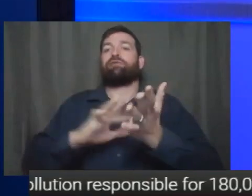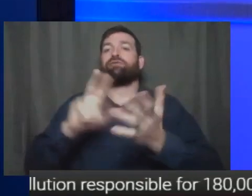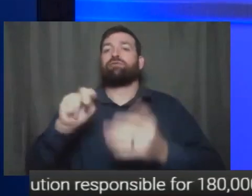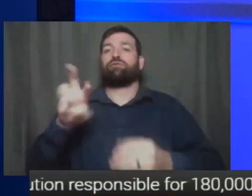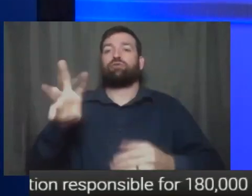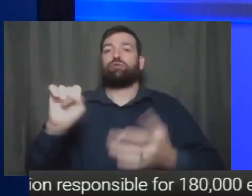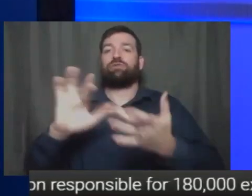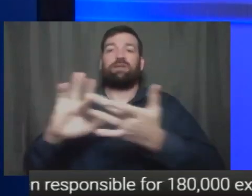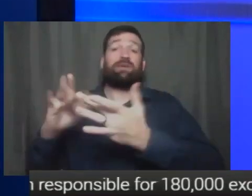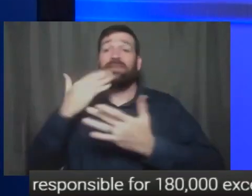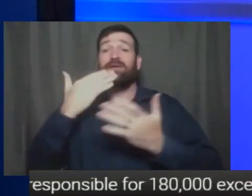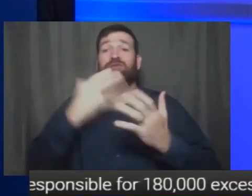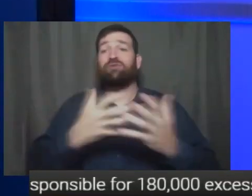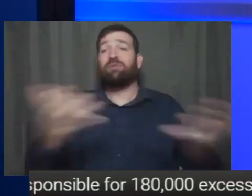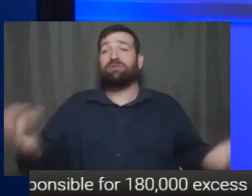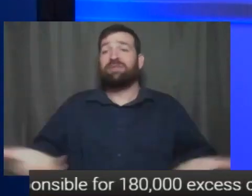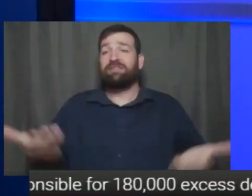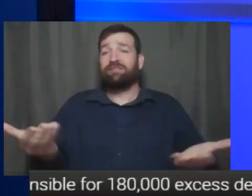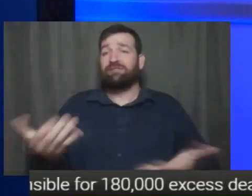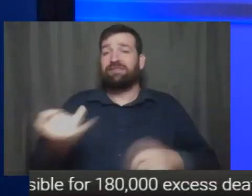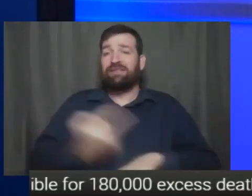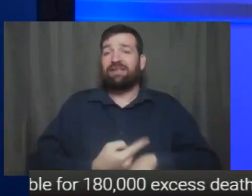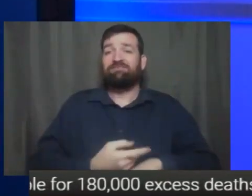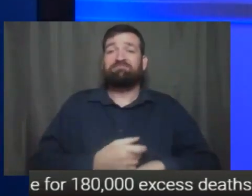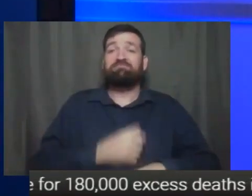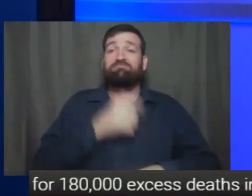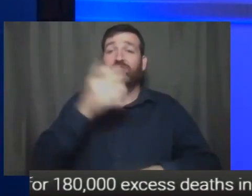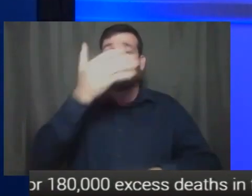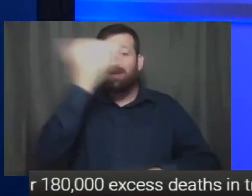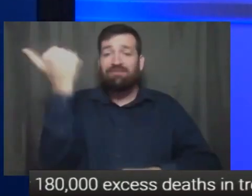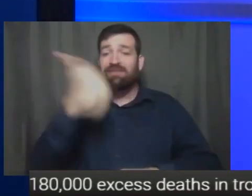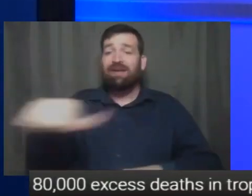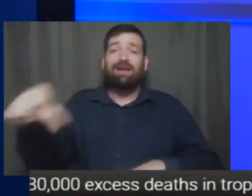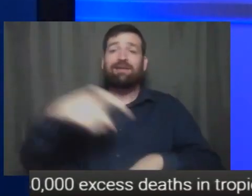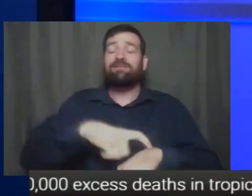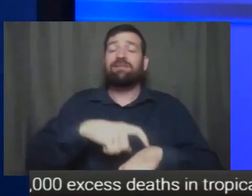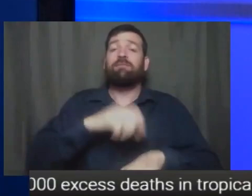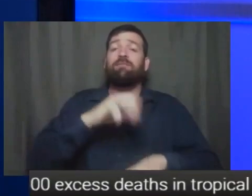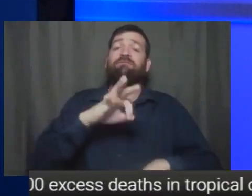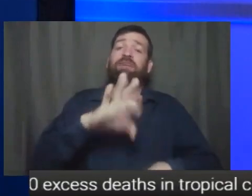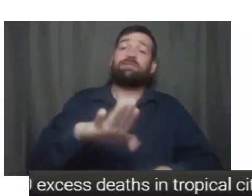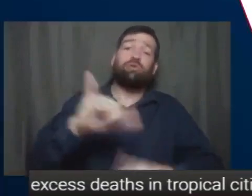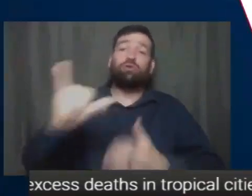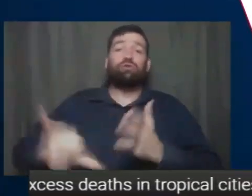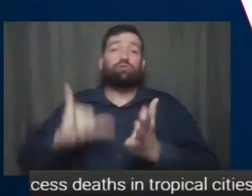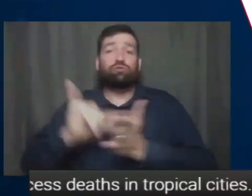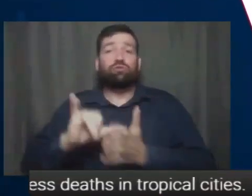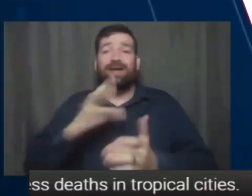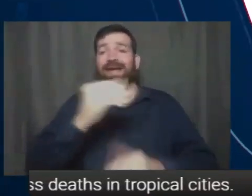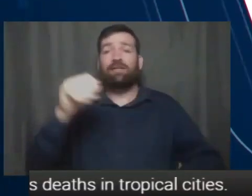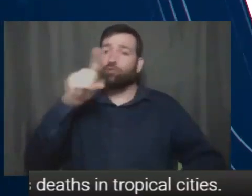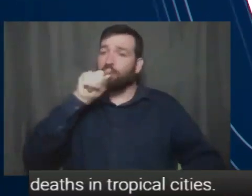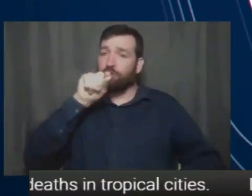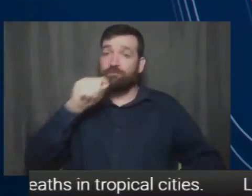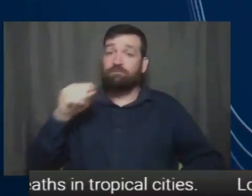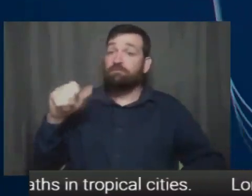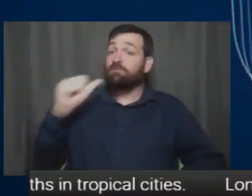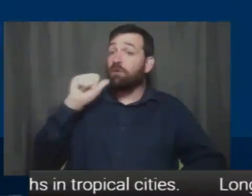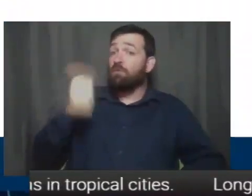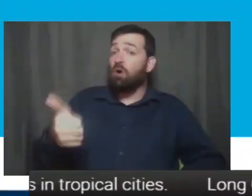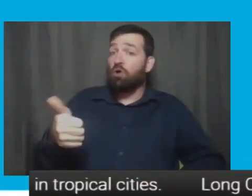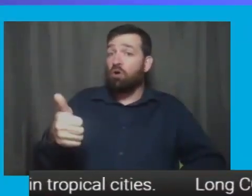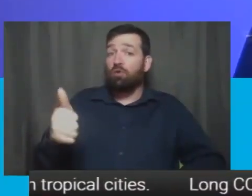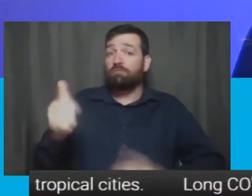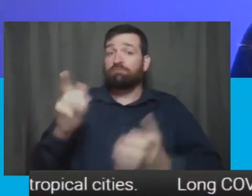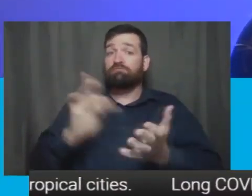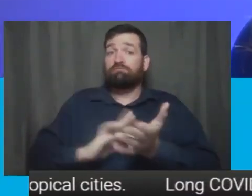so much for being with us today. Don't forget you can catch our shows anytime on Facebook, YouTube, and on Twitter. Have a great day. Coming up tomorrow on the Morning Medical